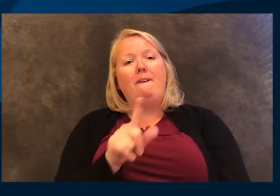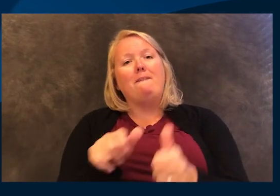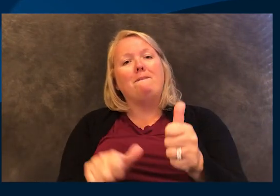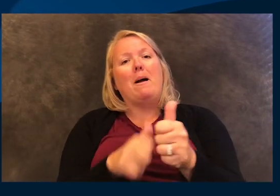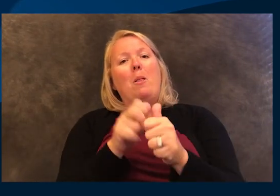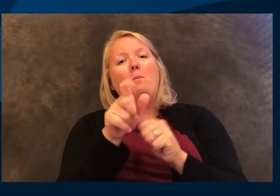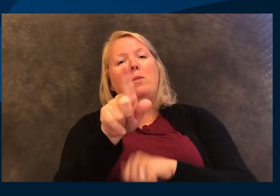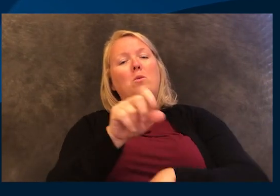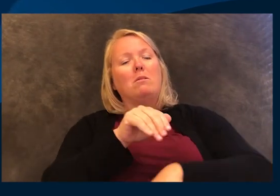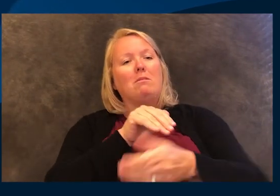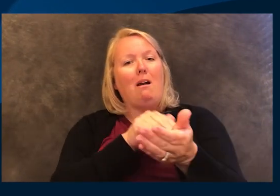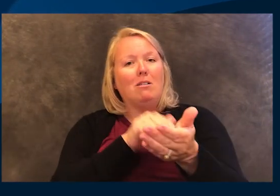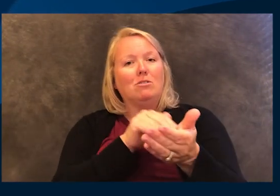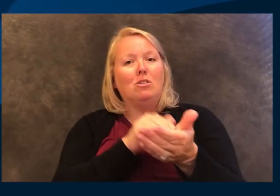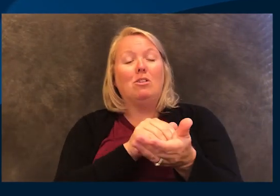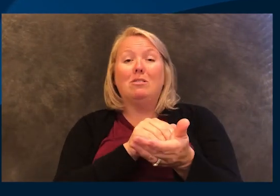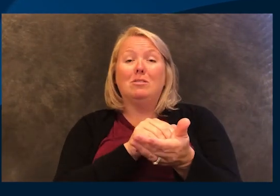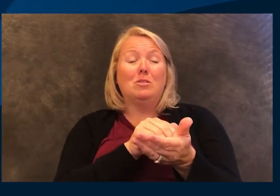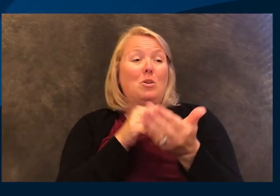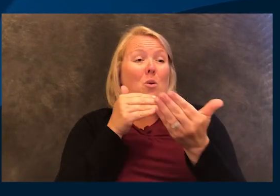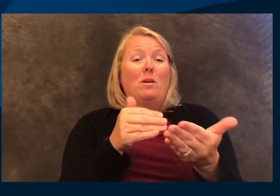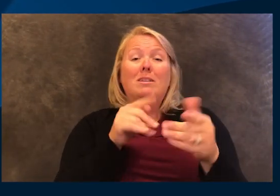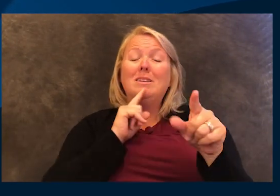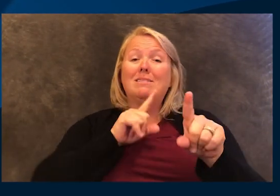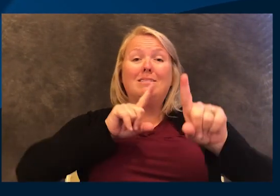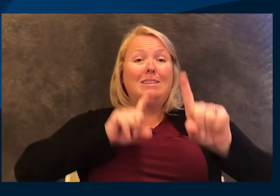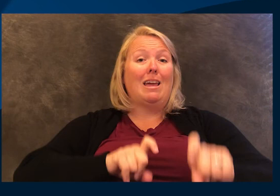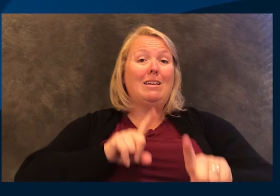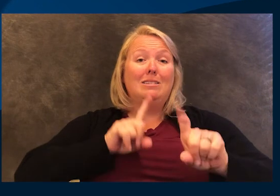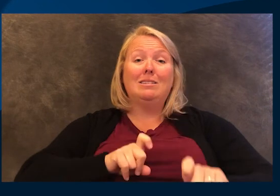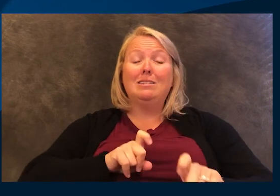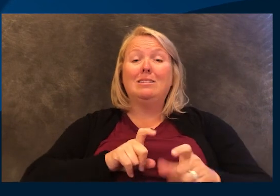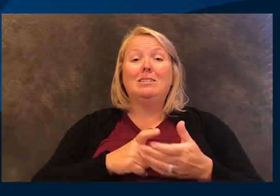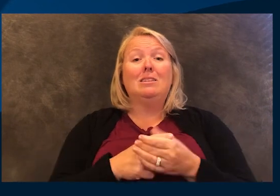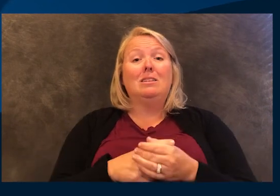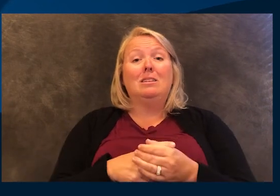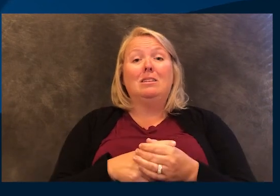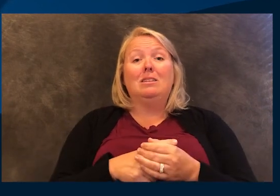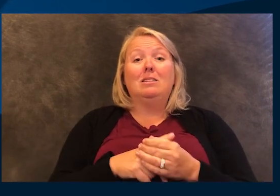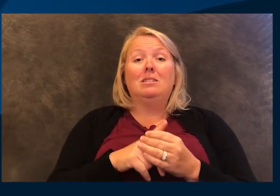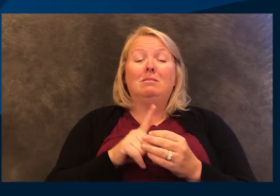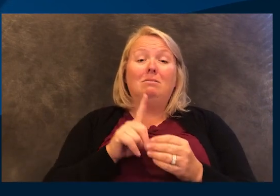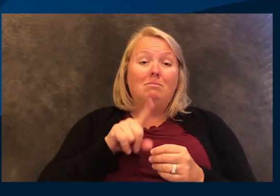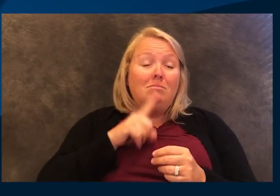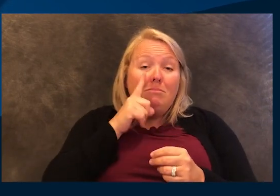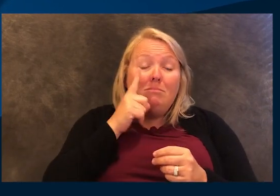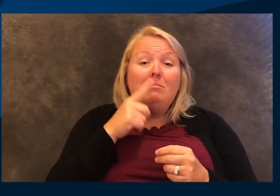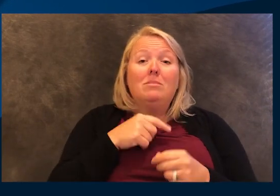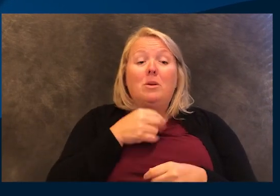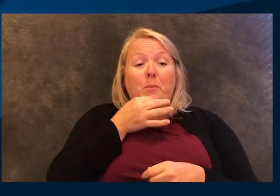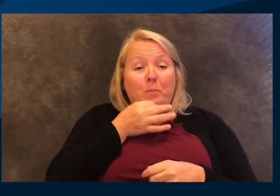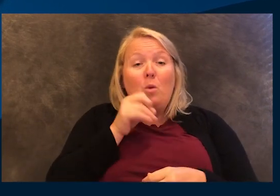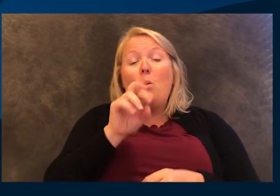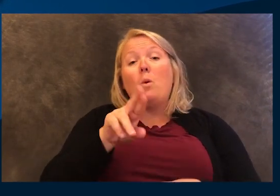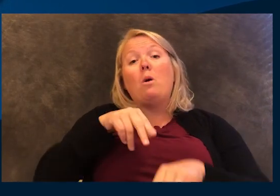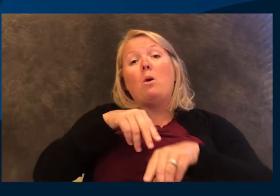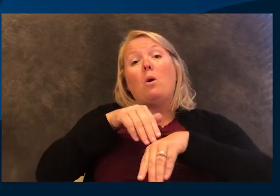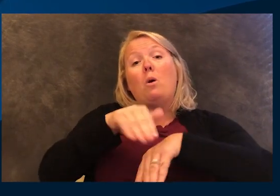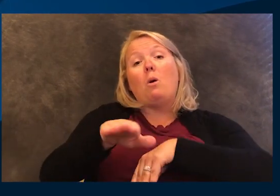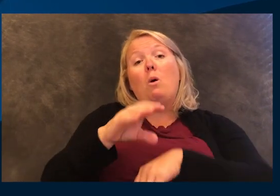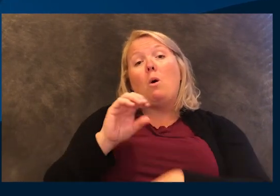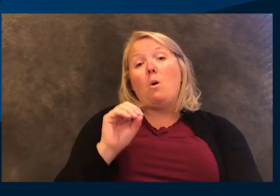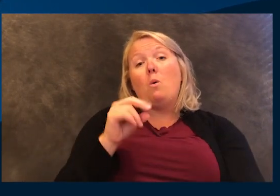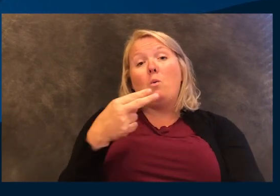your physician, get tested for COVID, or call OHS for directions and advice. There are a few